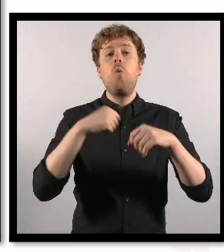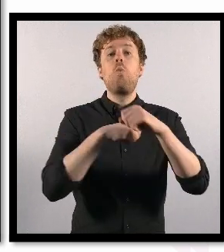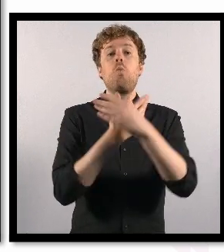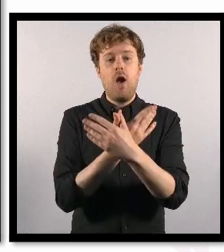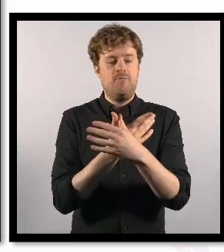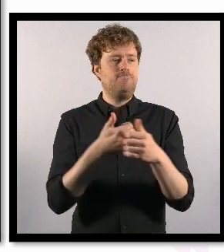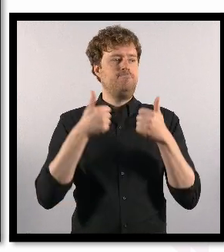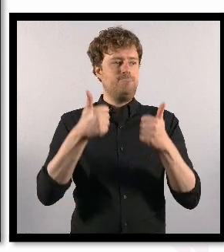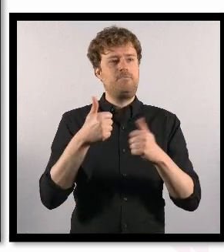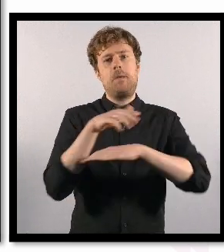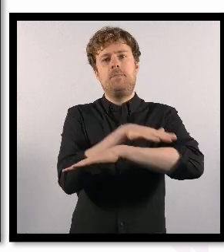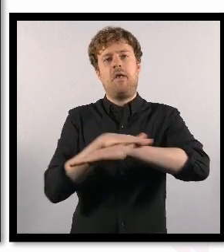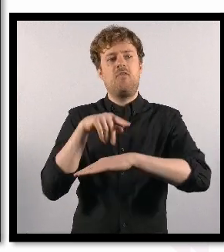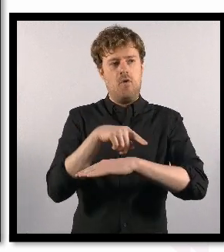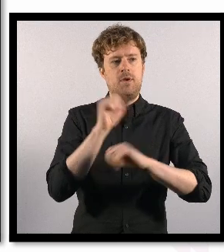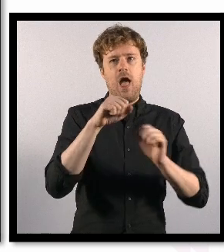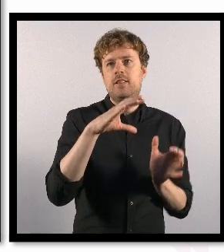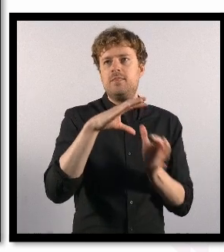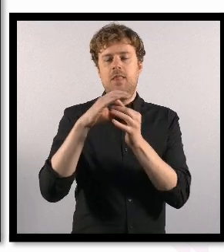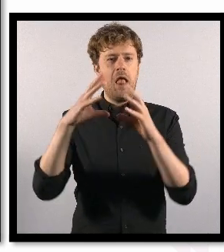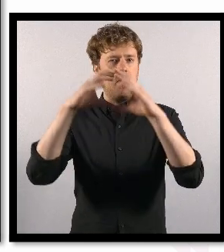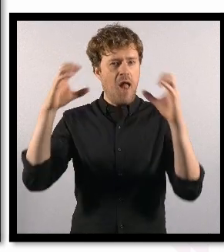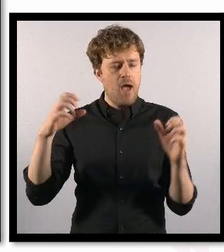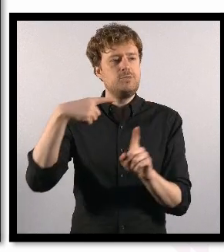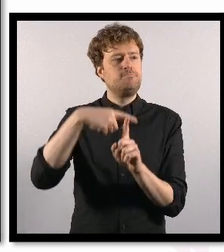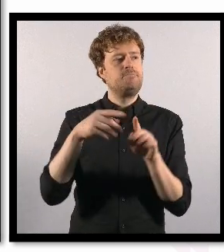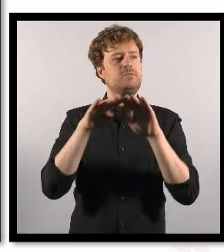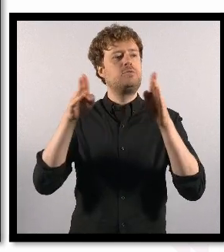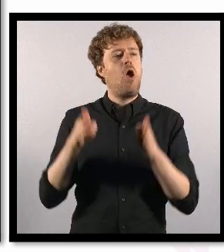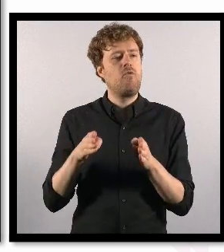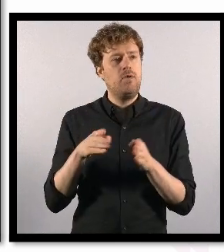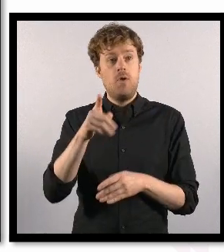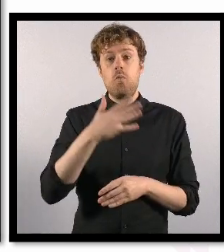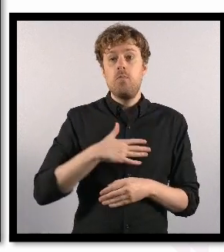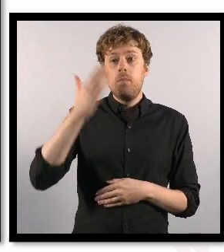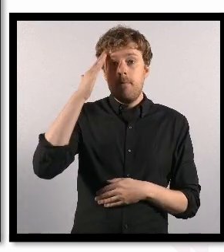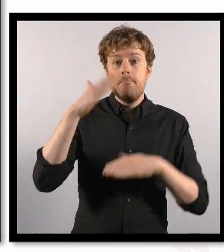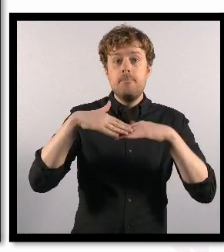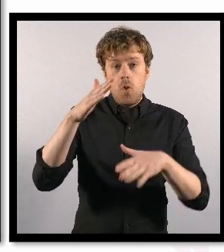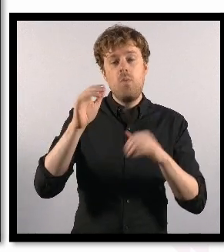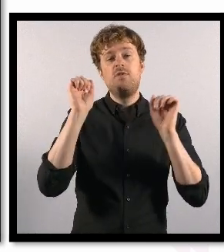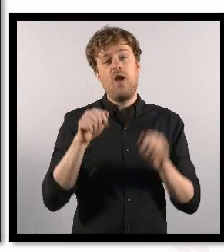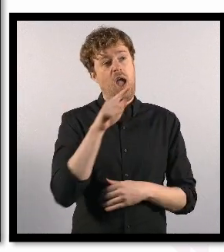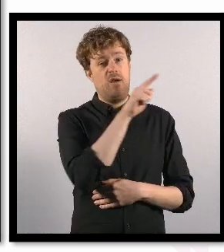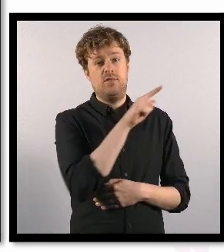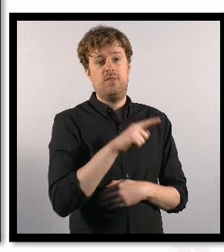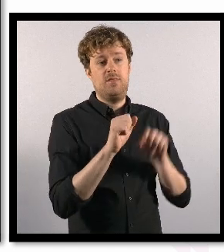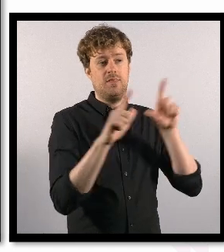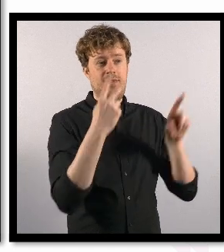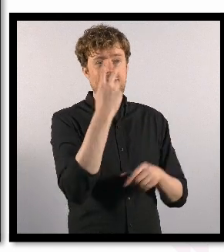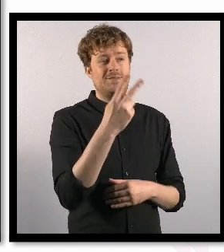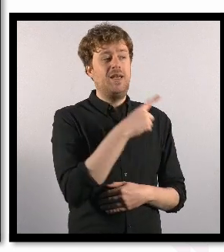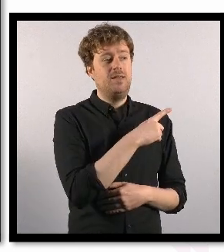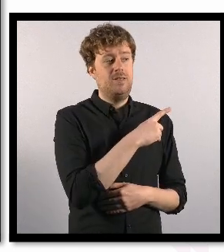talks delivered by Apple engineers at this conference. And to explore how Swift can be a fast, modern, and safe language for